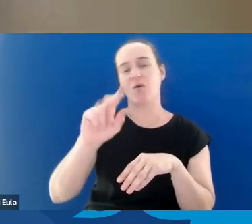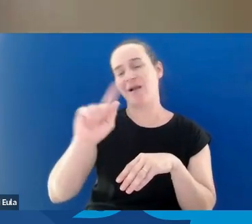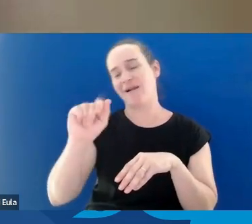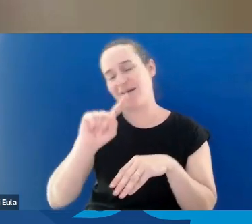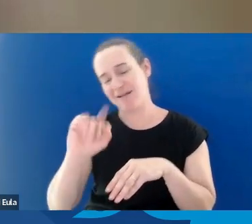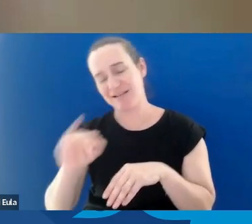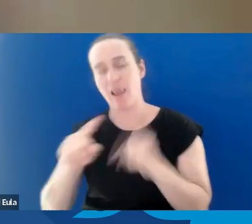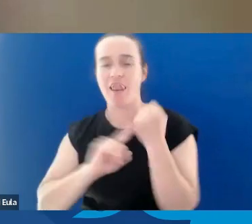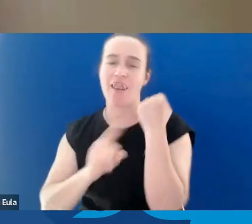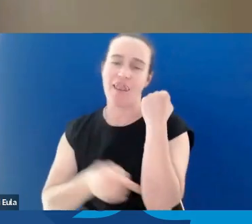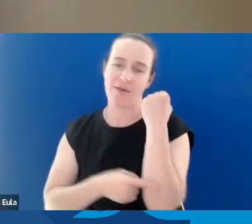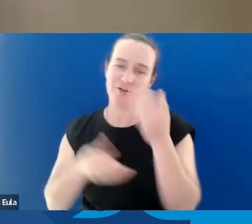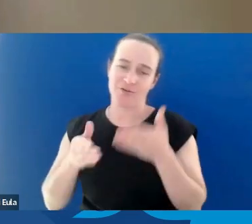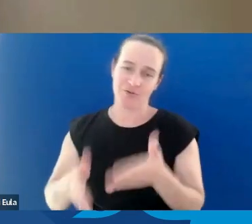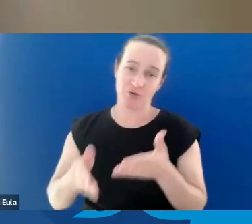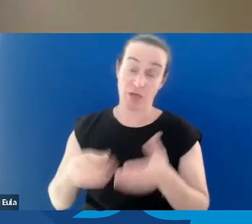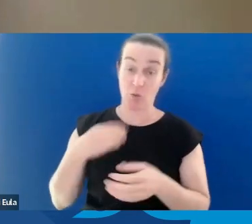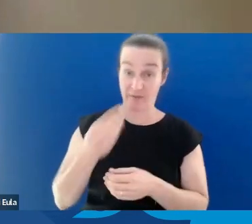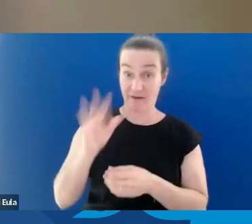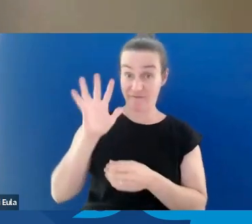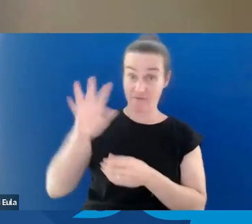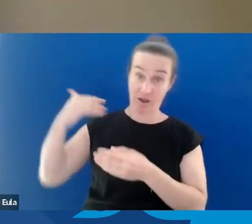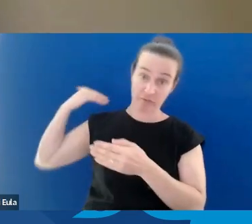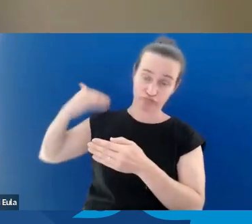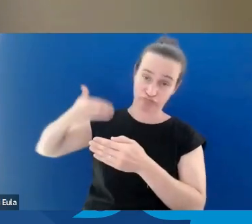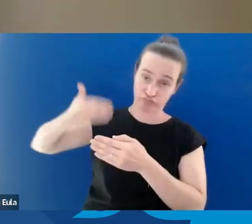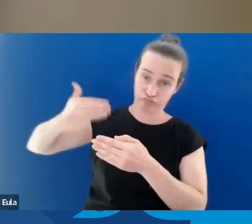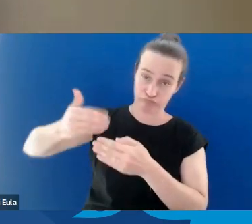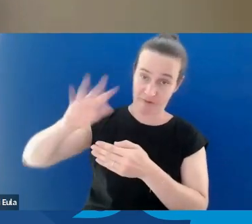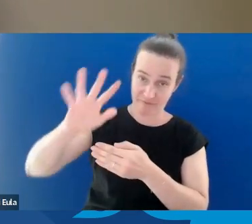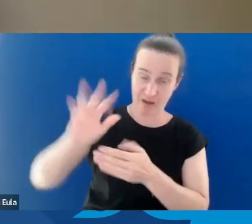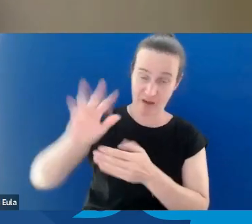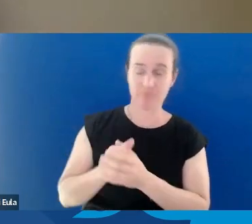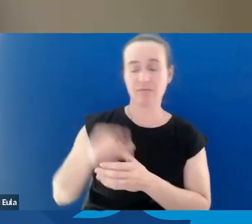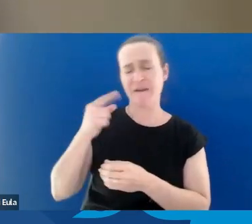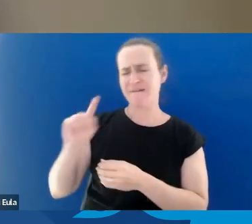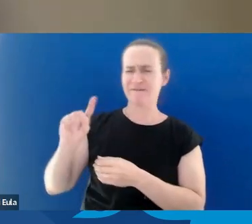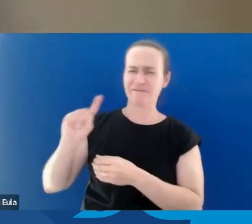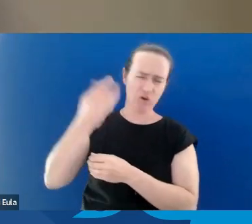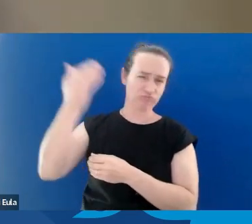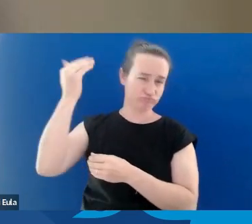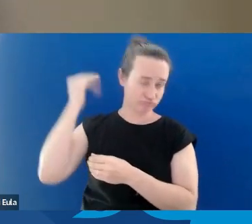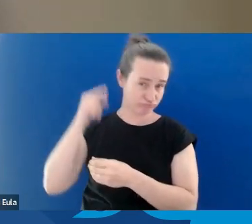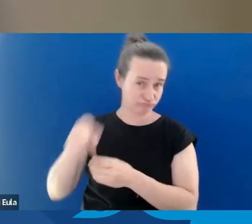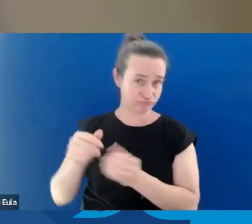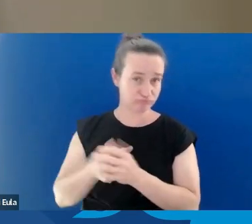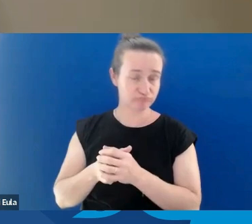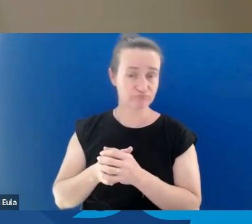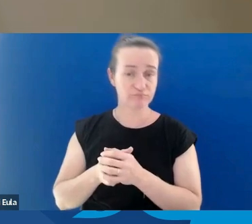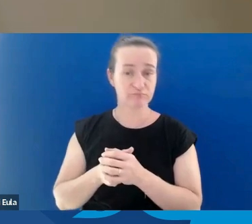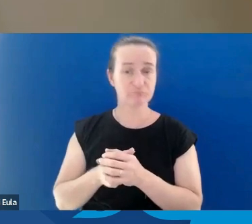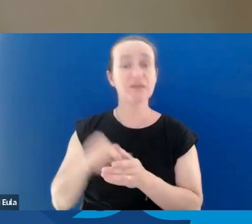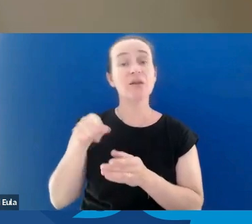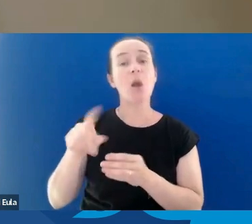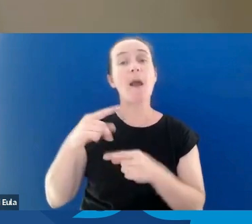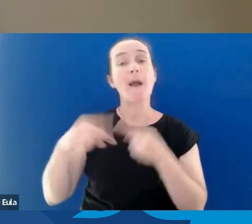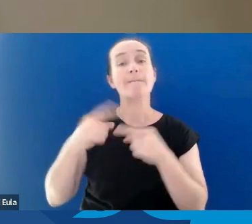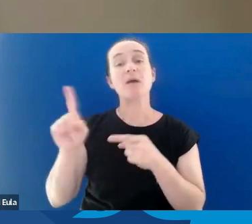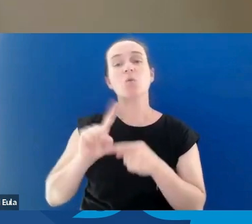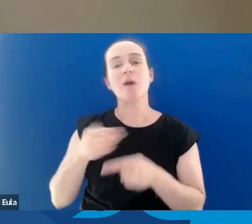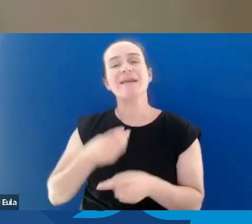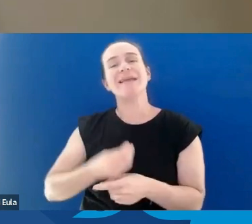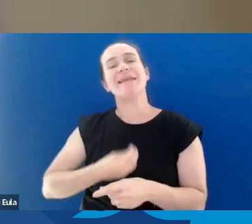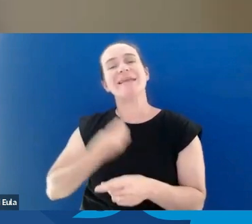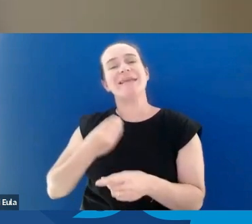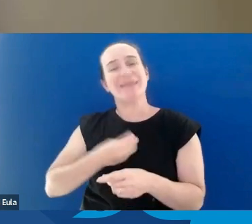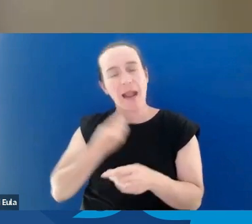had 5 webinars so far, and the first webinar was actually on young key